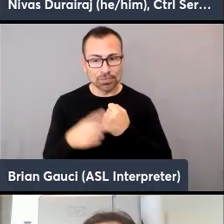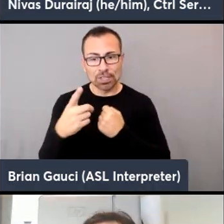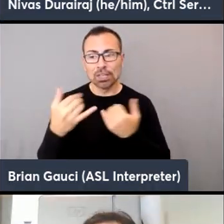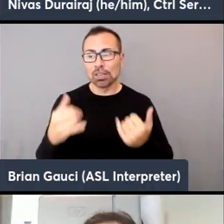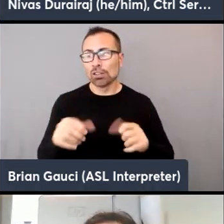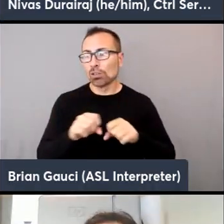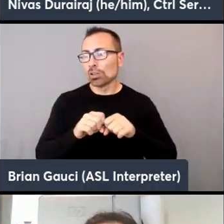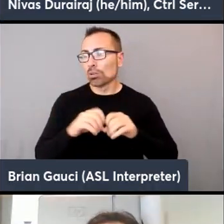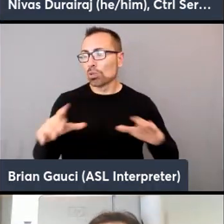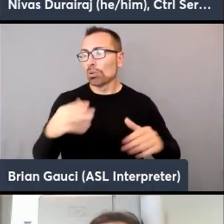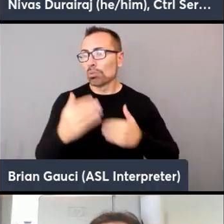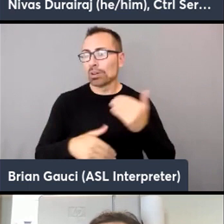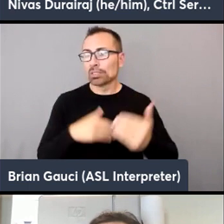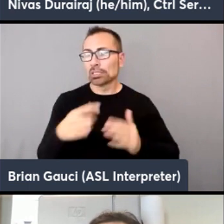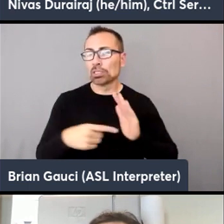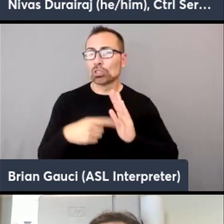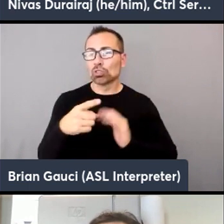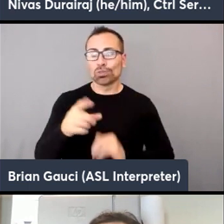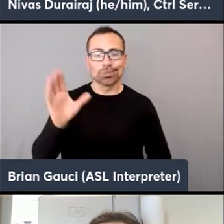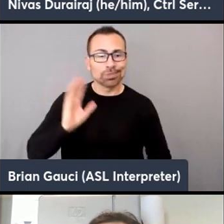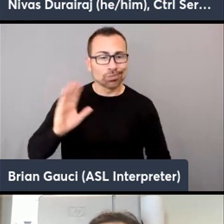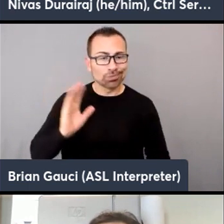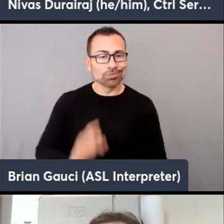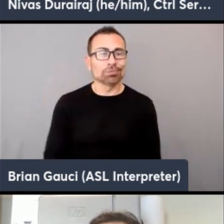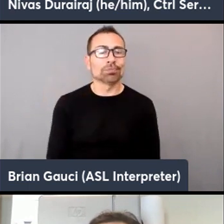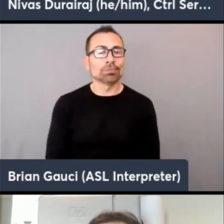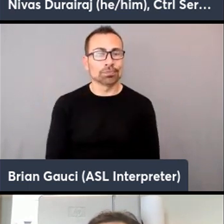process that I showed you earlier.